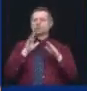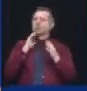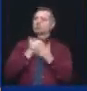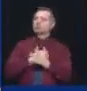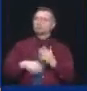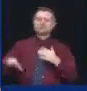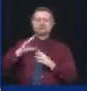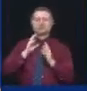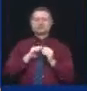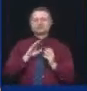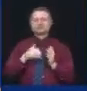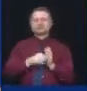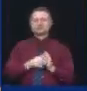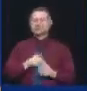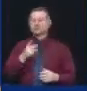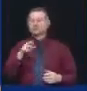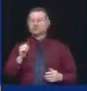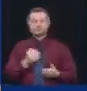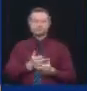Press?